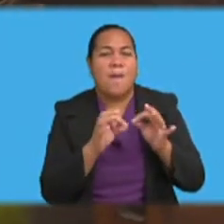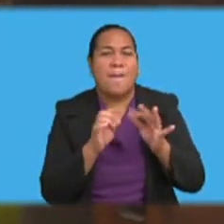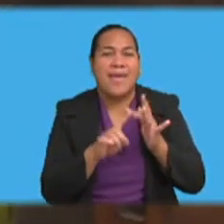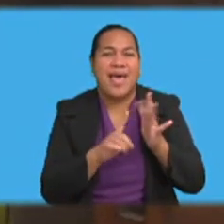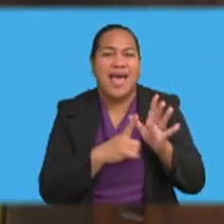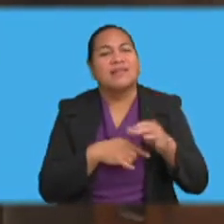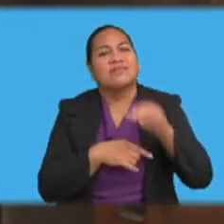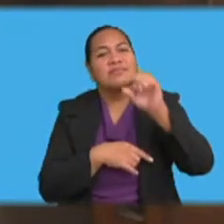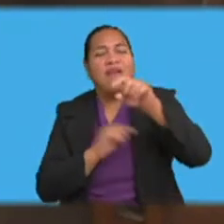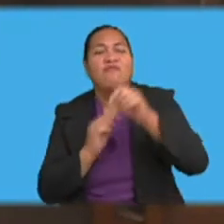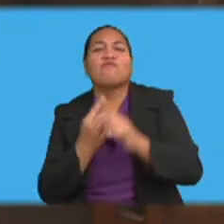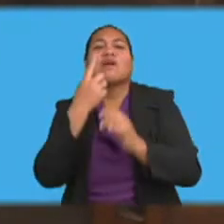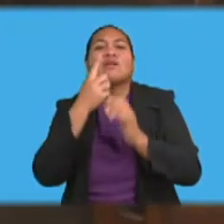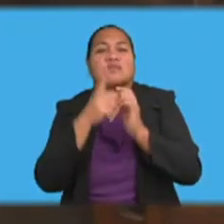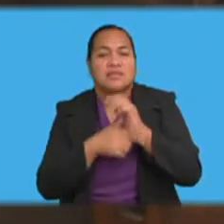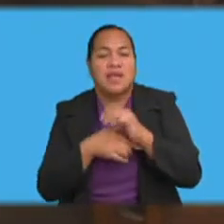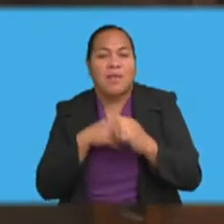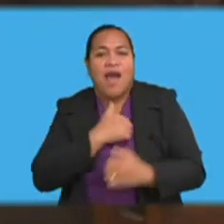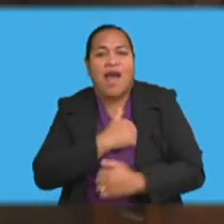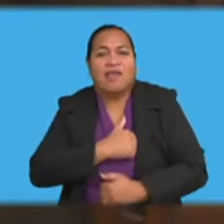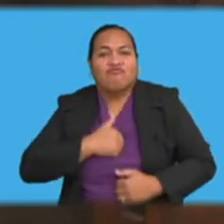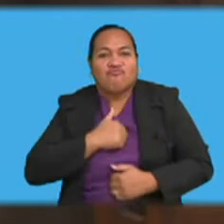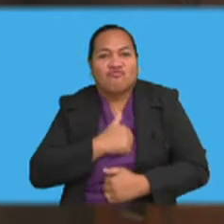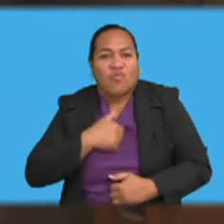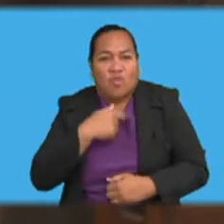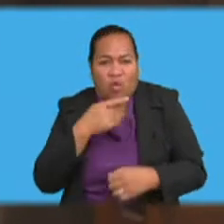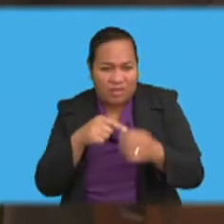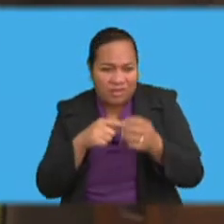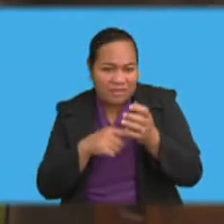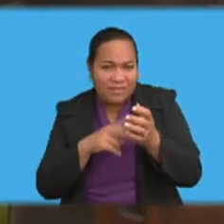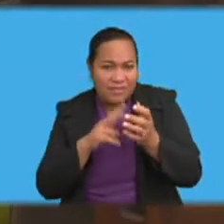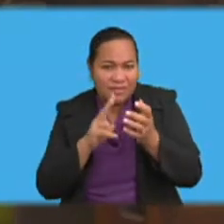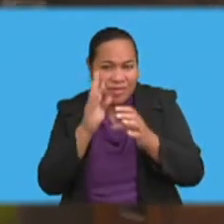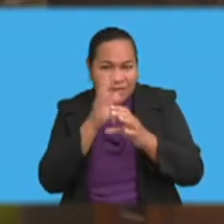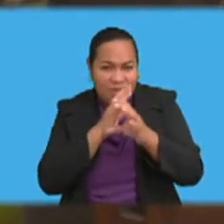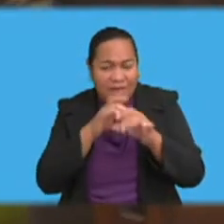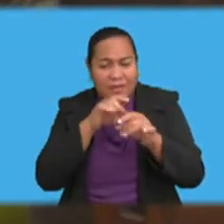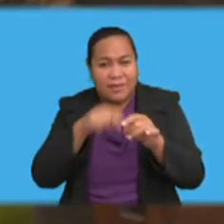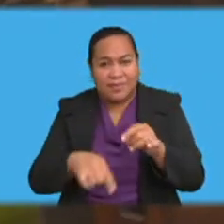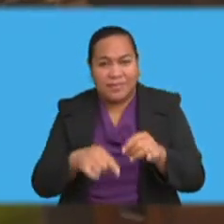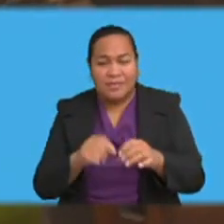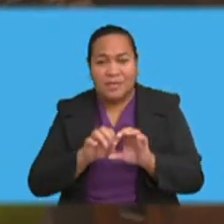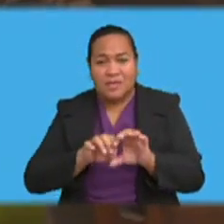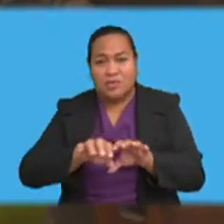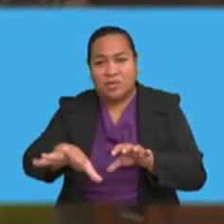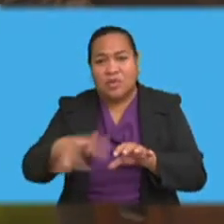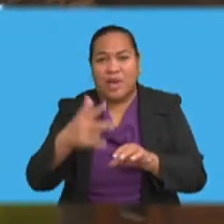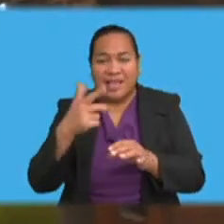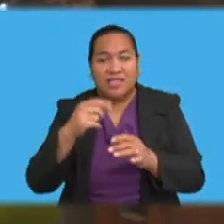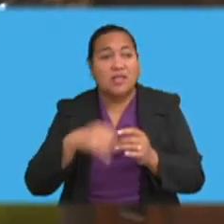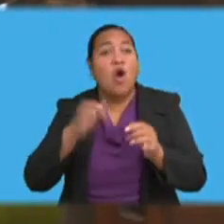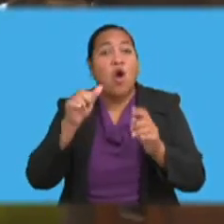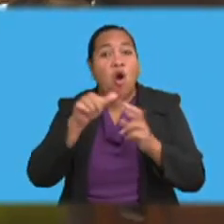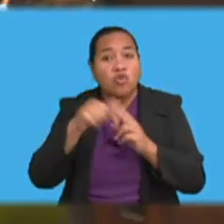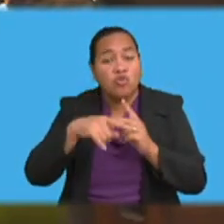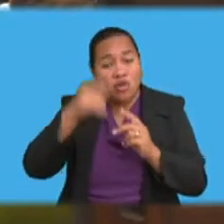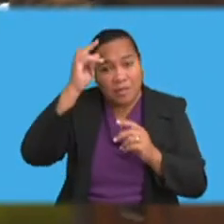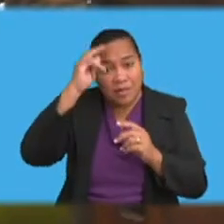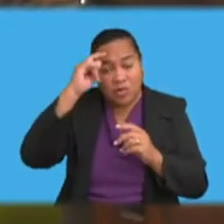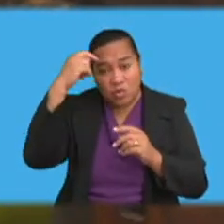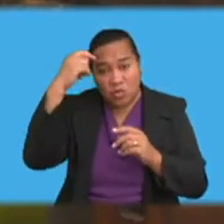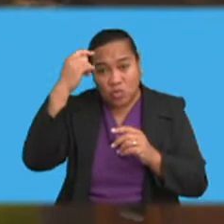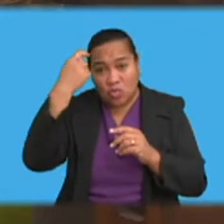enjoying free-to-air television services with 8 channels. Kits have also been dispatched to the islands of Moala and Rotuma and will be commissioned in the coming